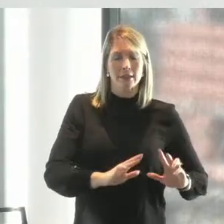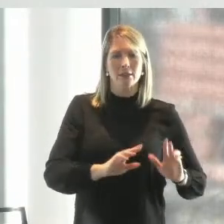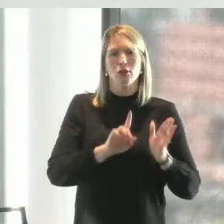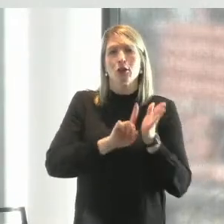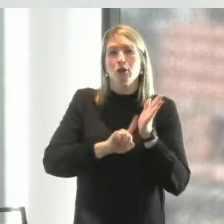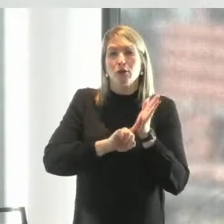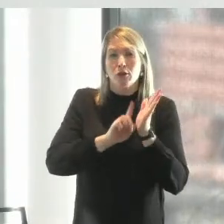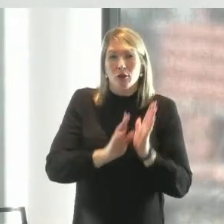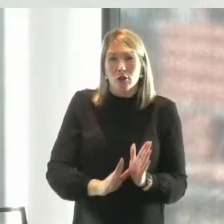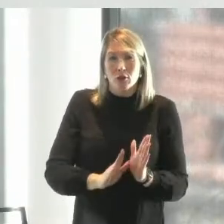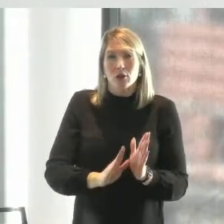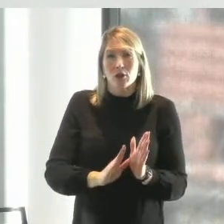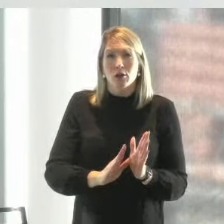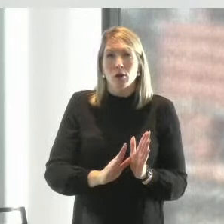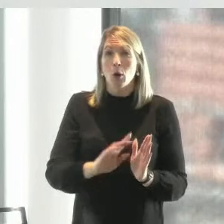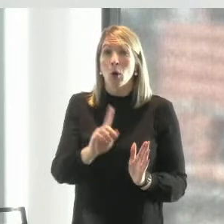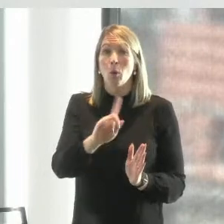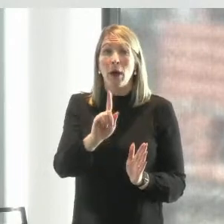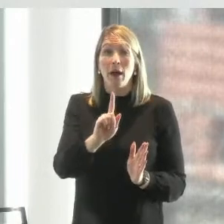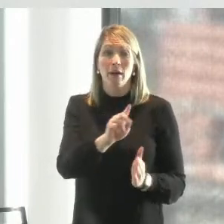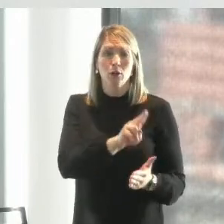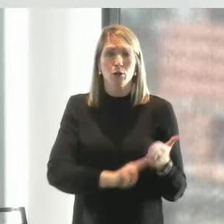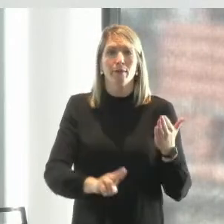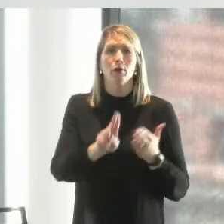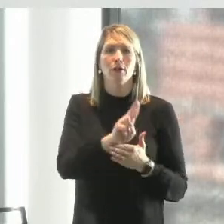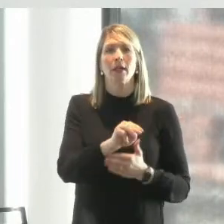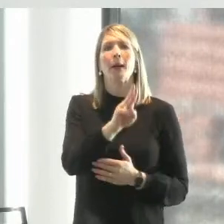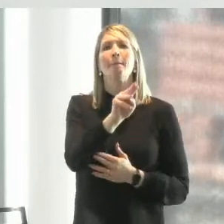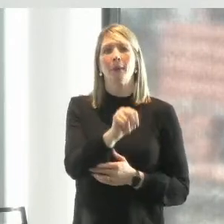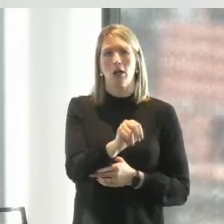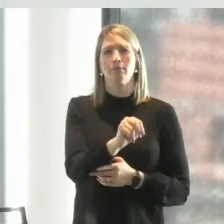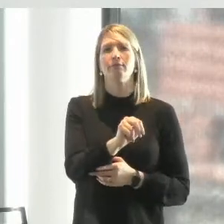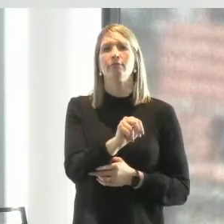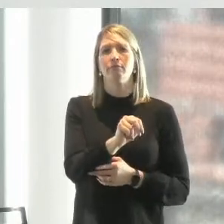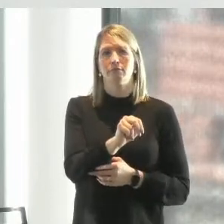the graduate schools of Memorial University of Newfoundland.